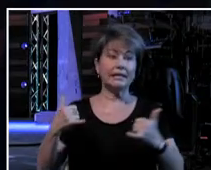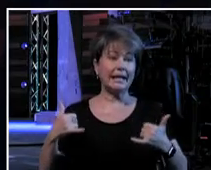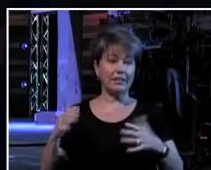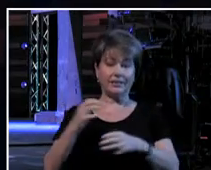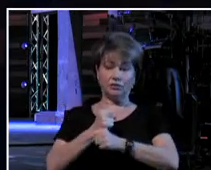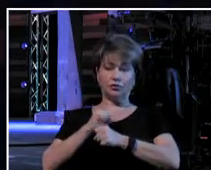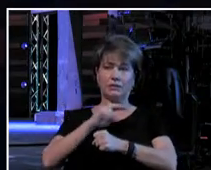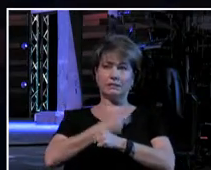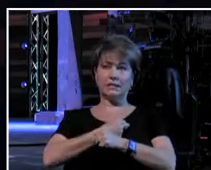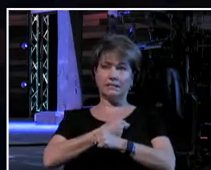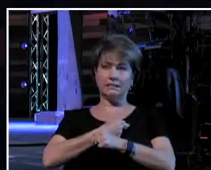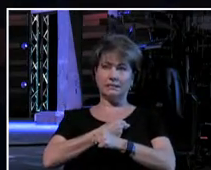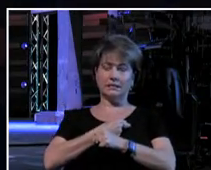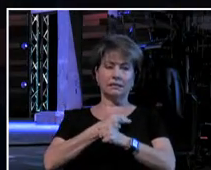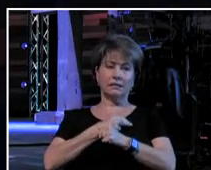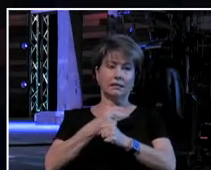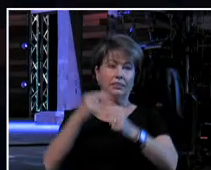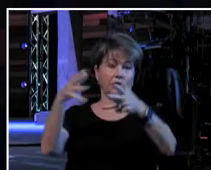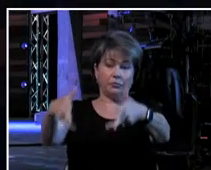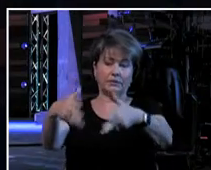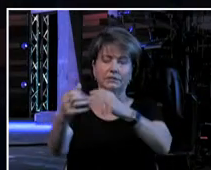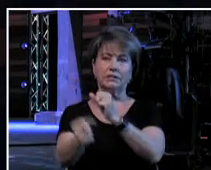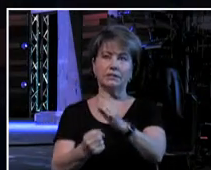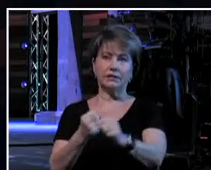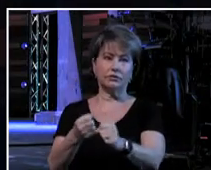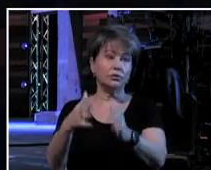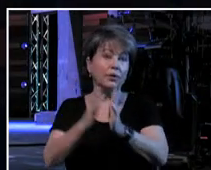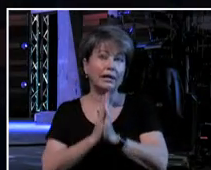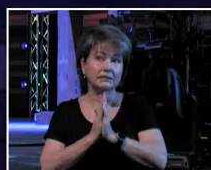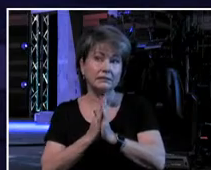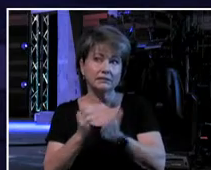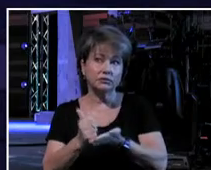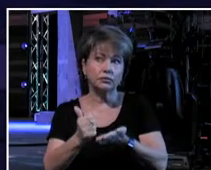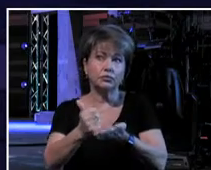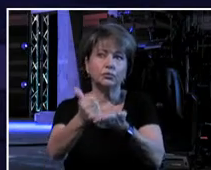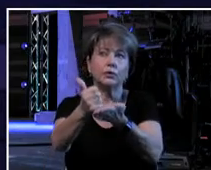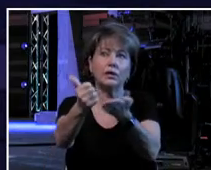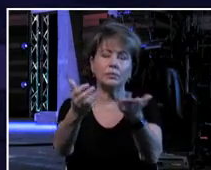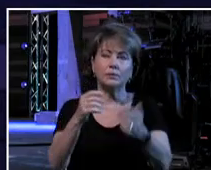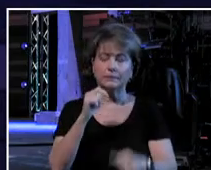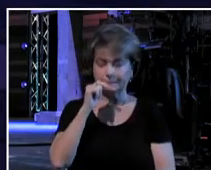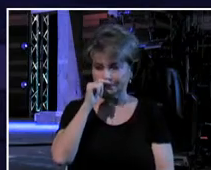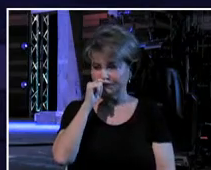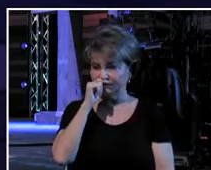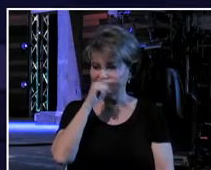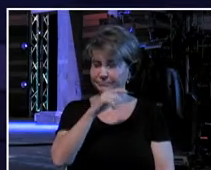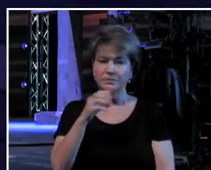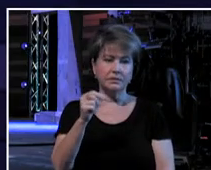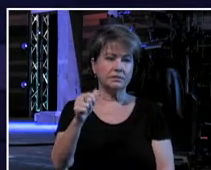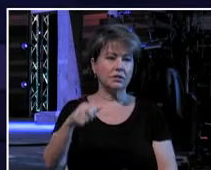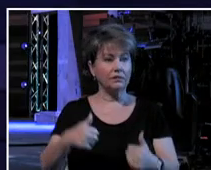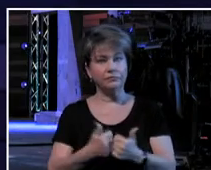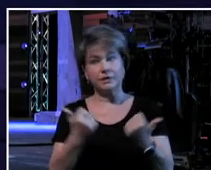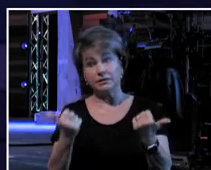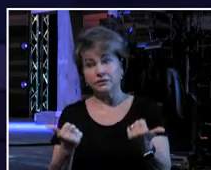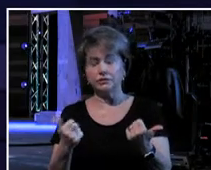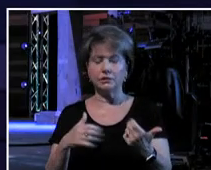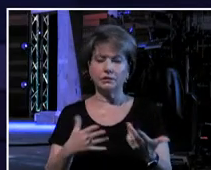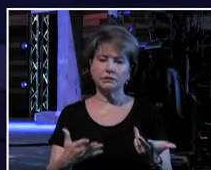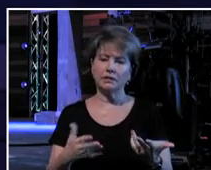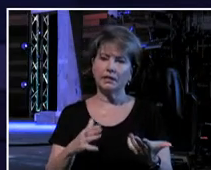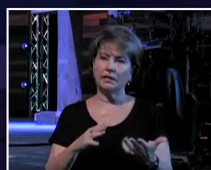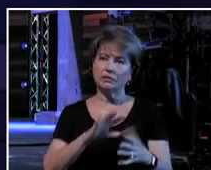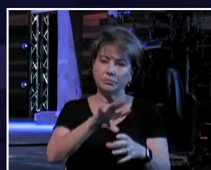us in the rest of the year. To ask us to come alongside, to help solve challenges, and to be